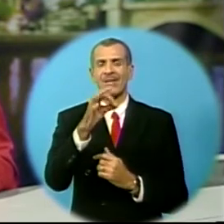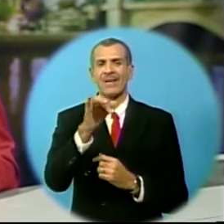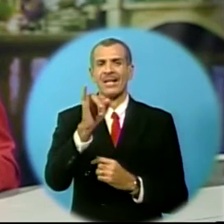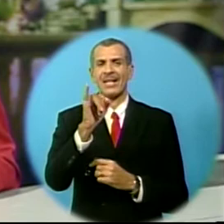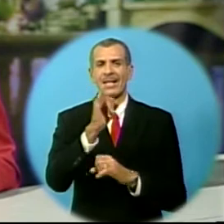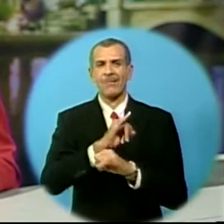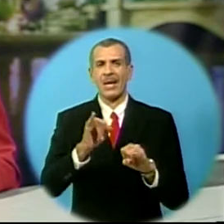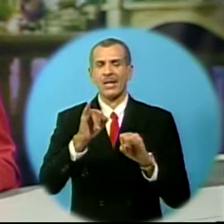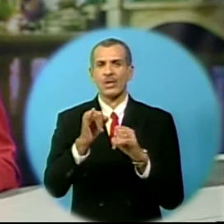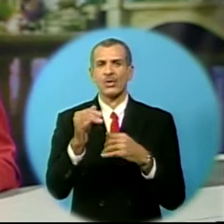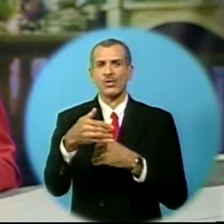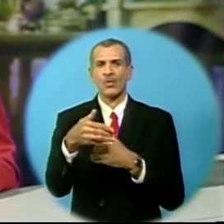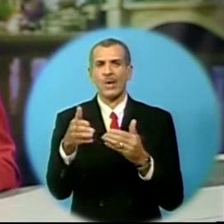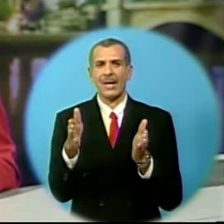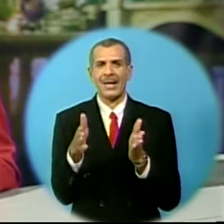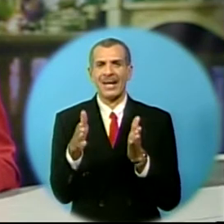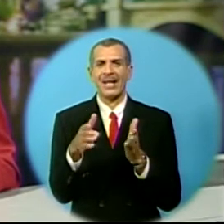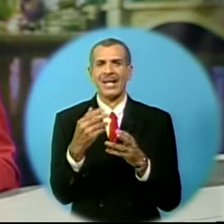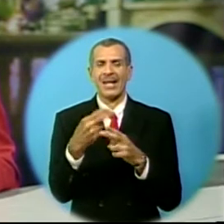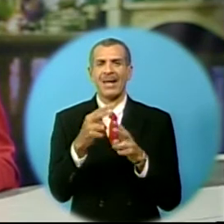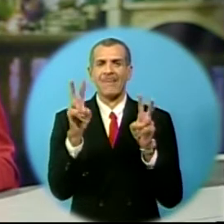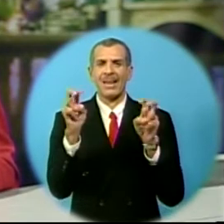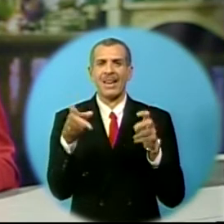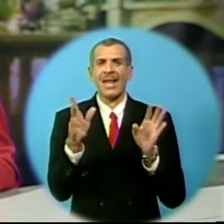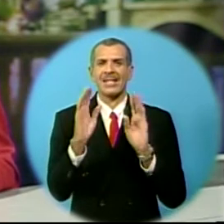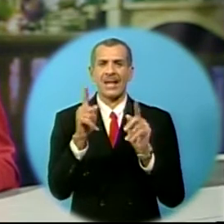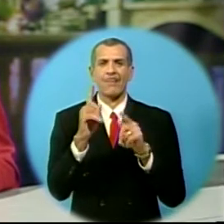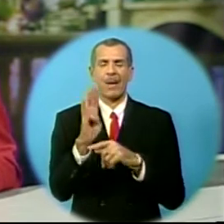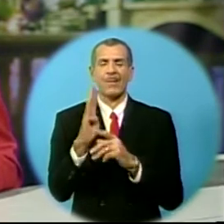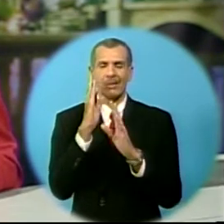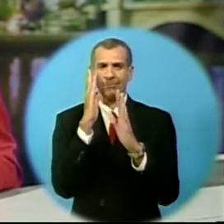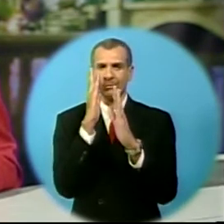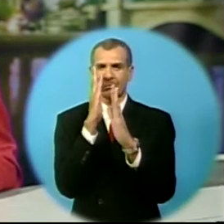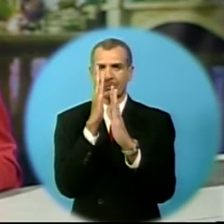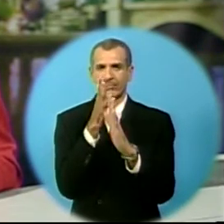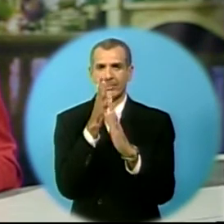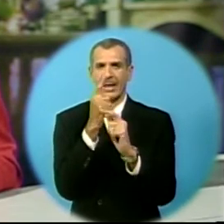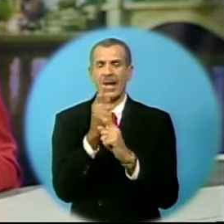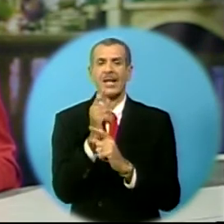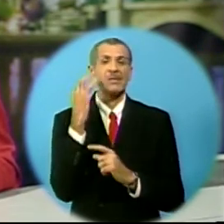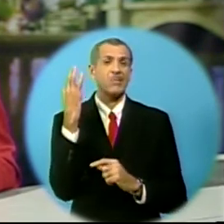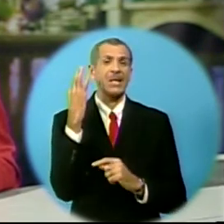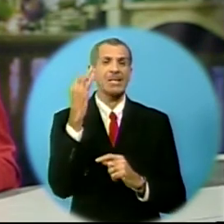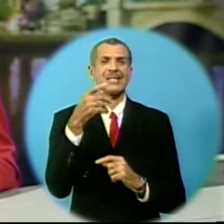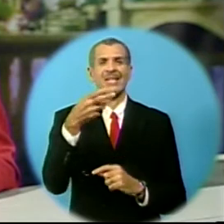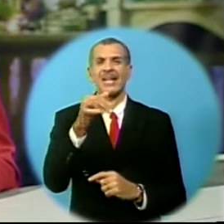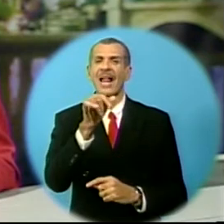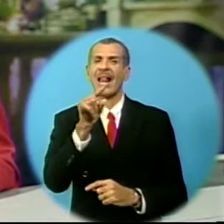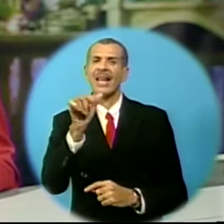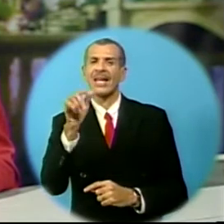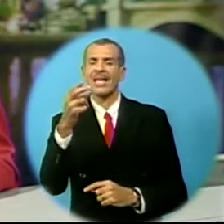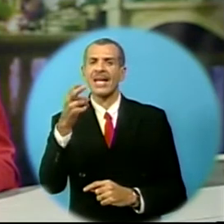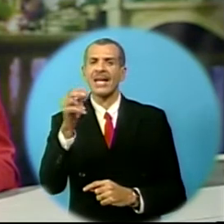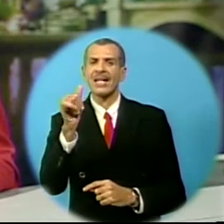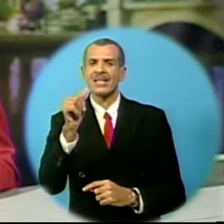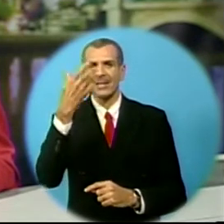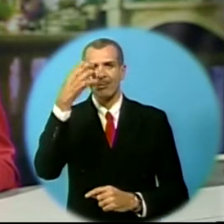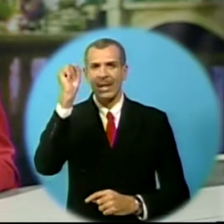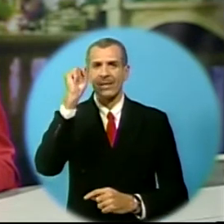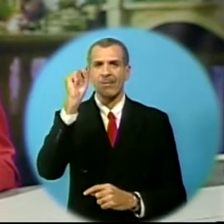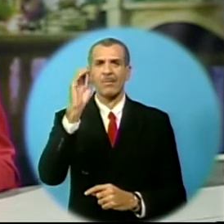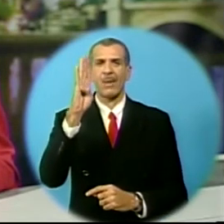Square under the theme, Let's Get Barbados Back on Track. Speakers include Hallie Haynes, president of the